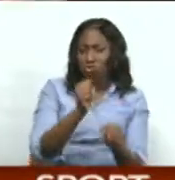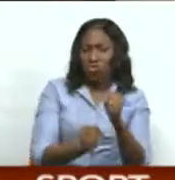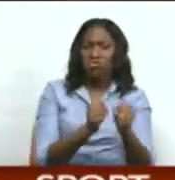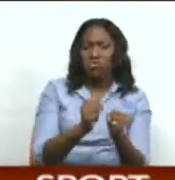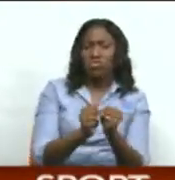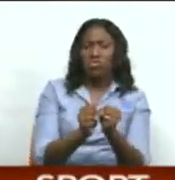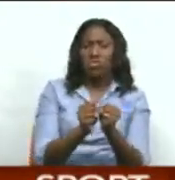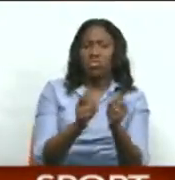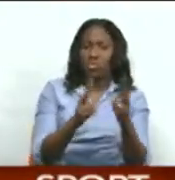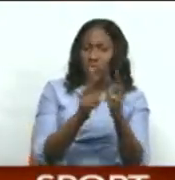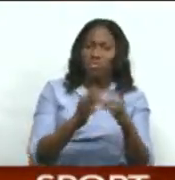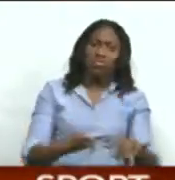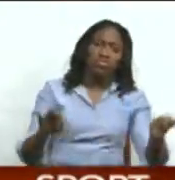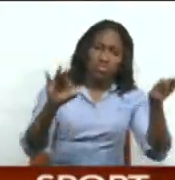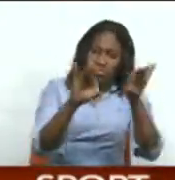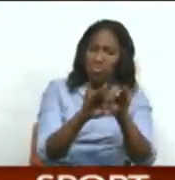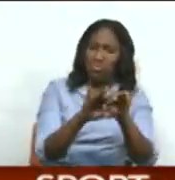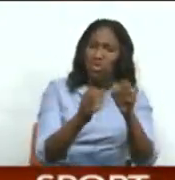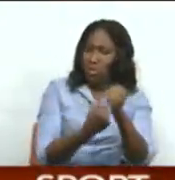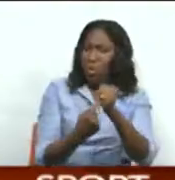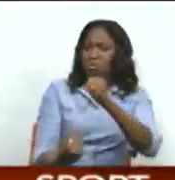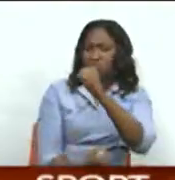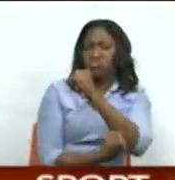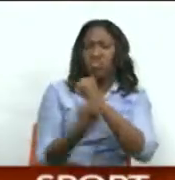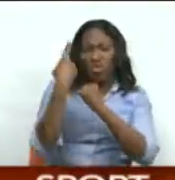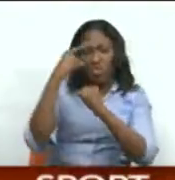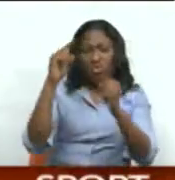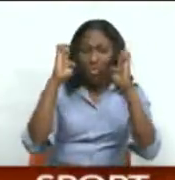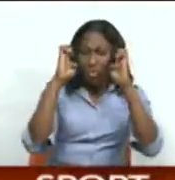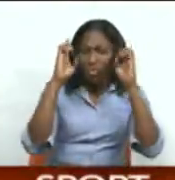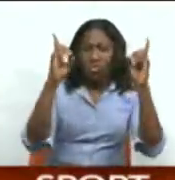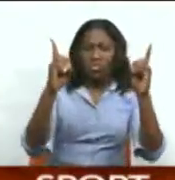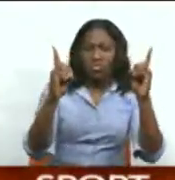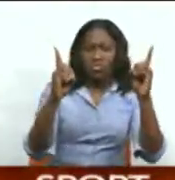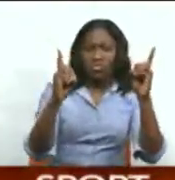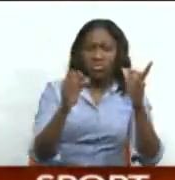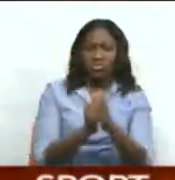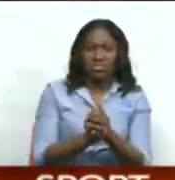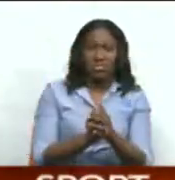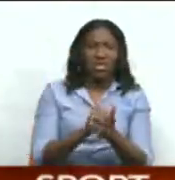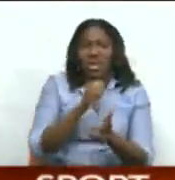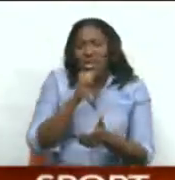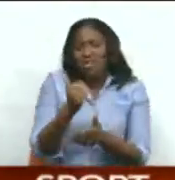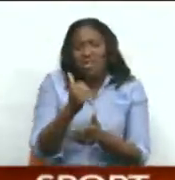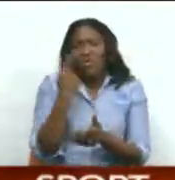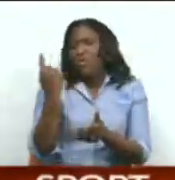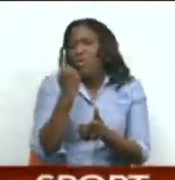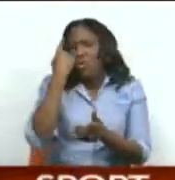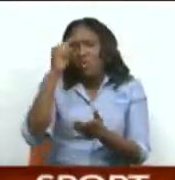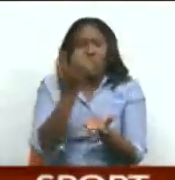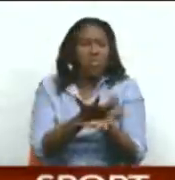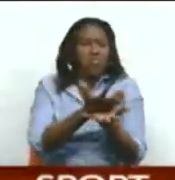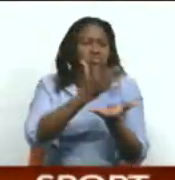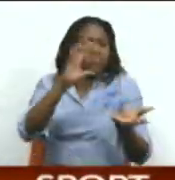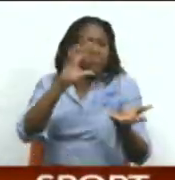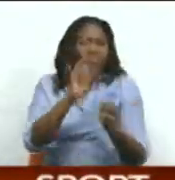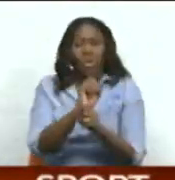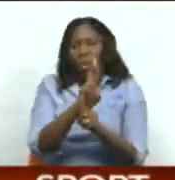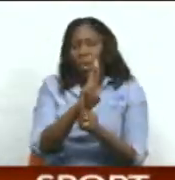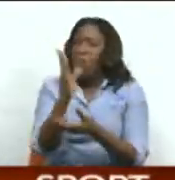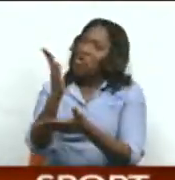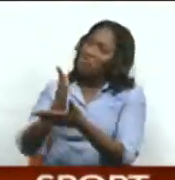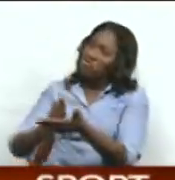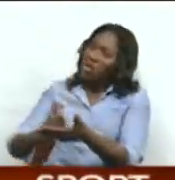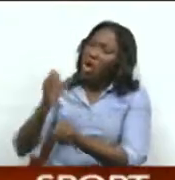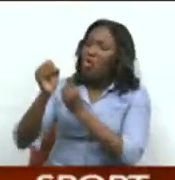a fundamental part. It's a fundamental part of the holistic education. It's not a luxury. It should be compulsory. And it shouldn't